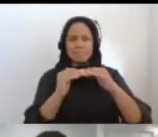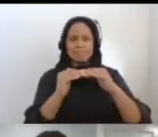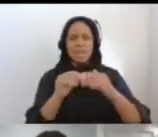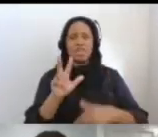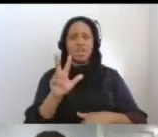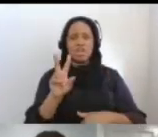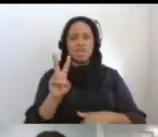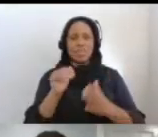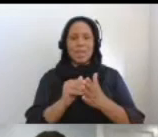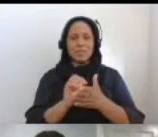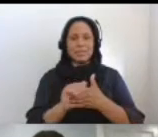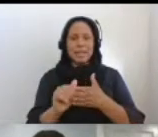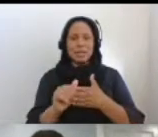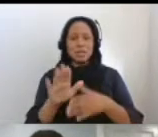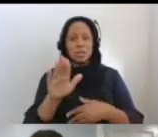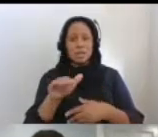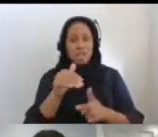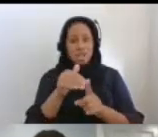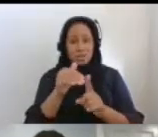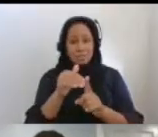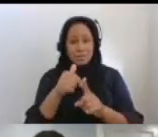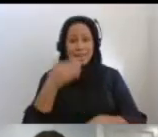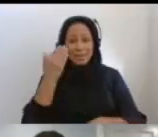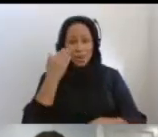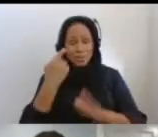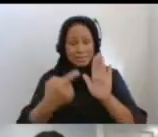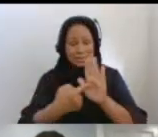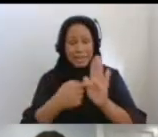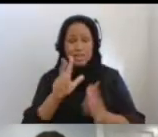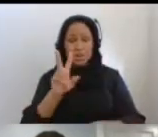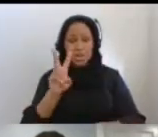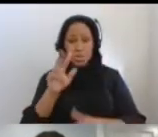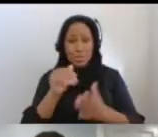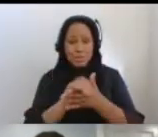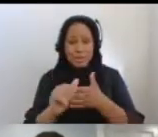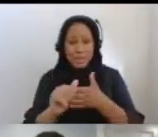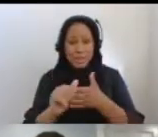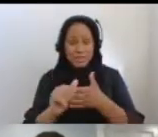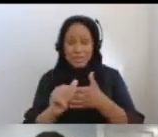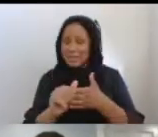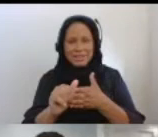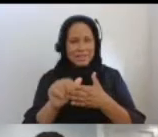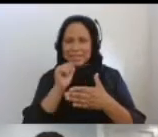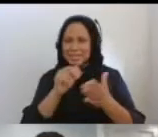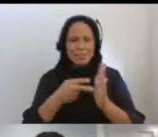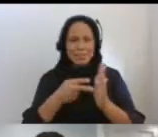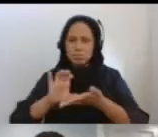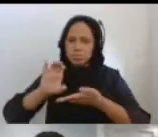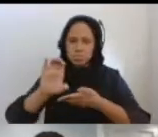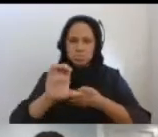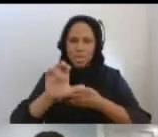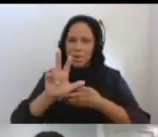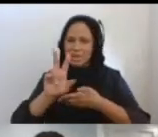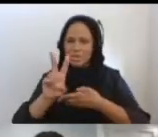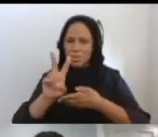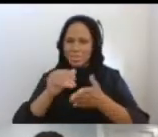to remind you, I know it says $32,000. It doesn't mean that you have $32,000. So you have